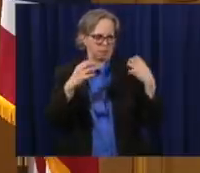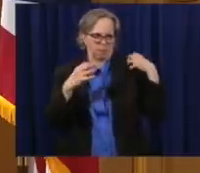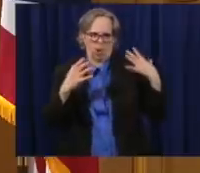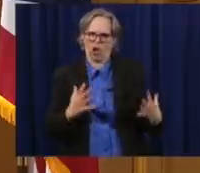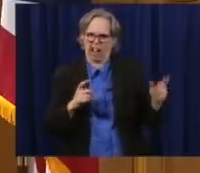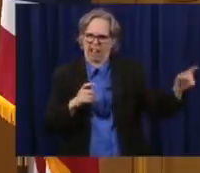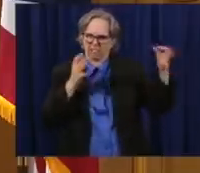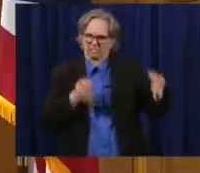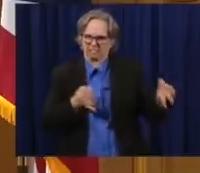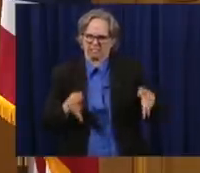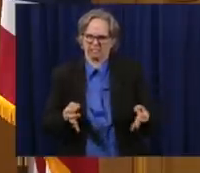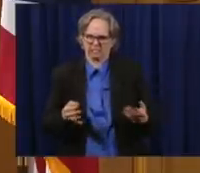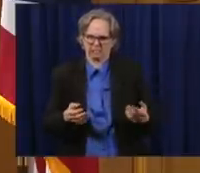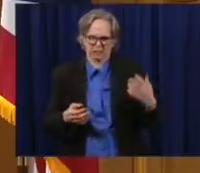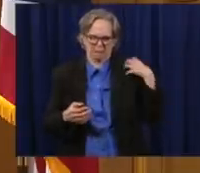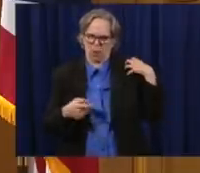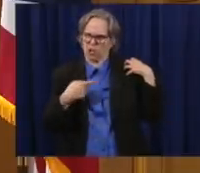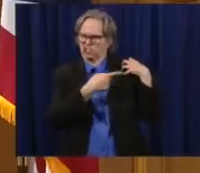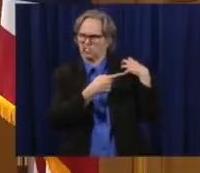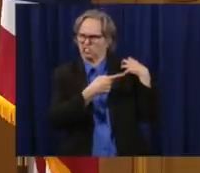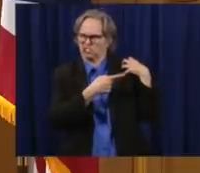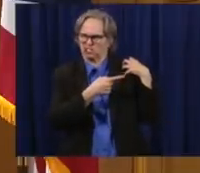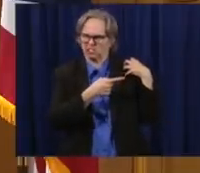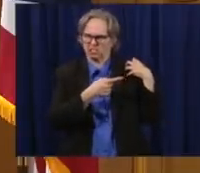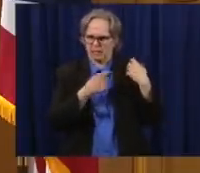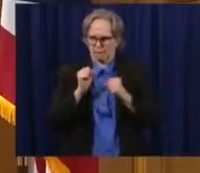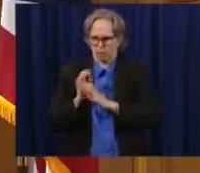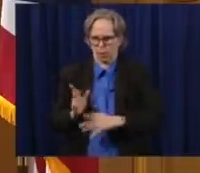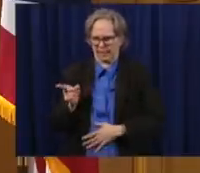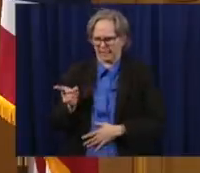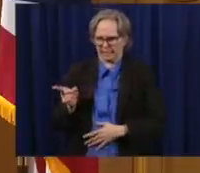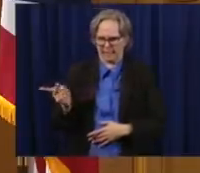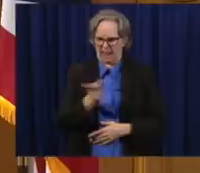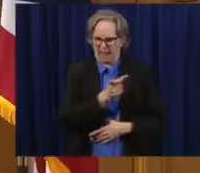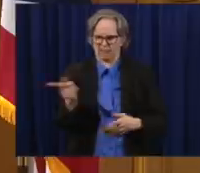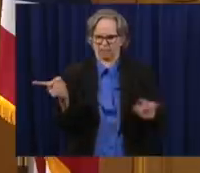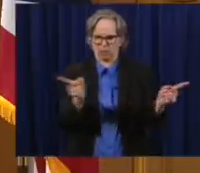hope companies would be very open to